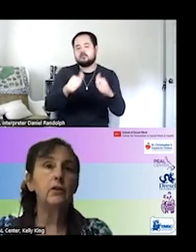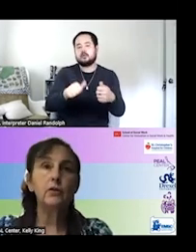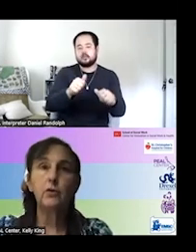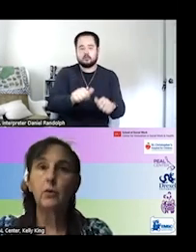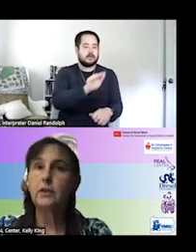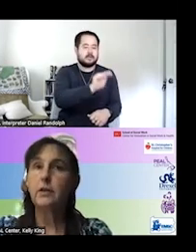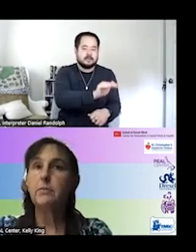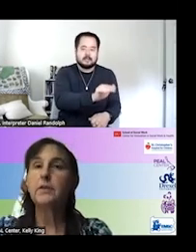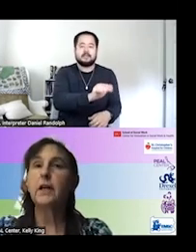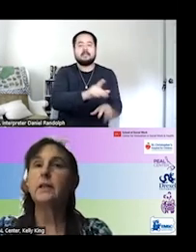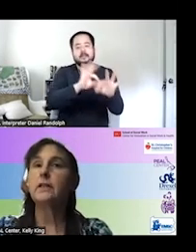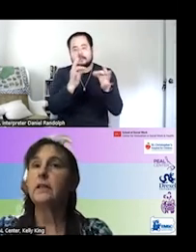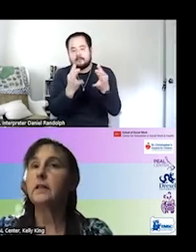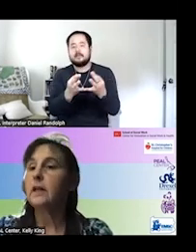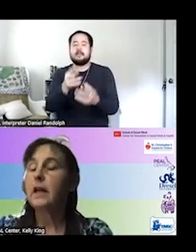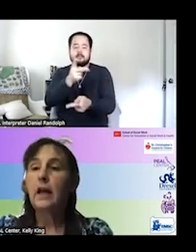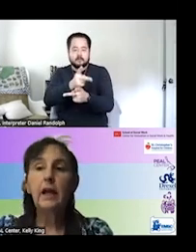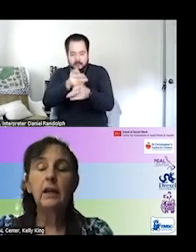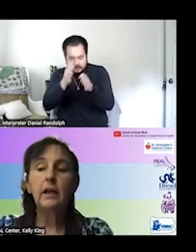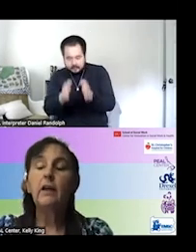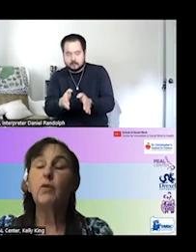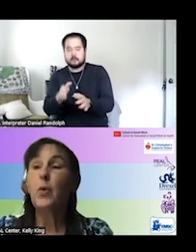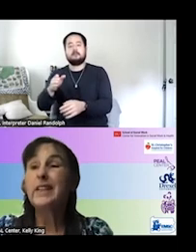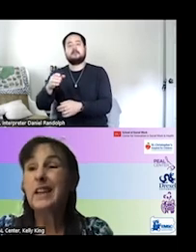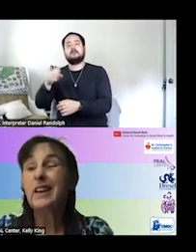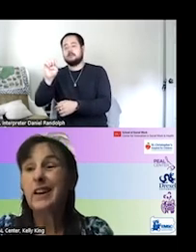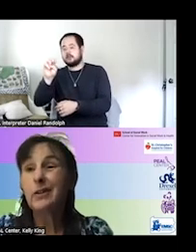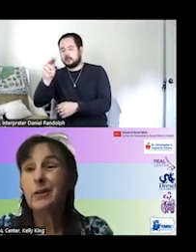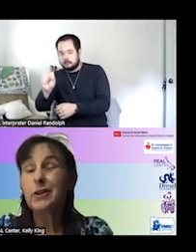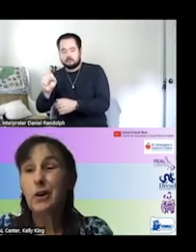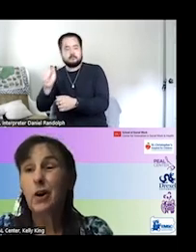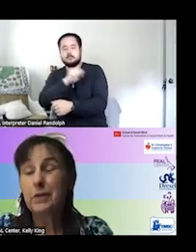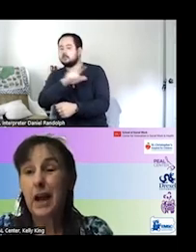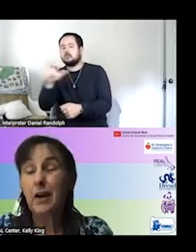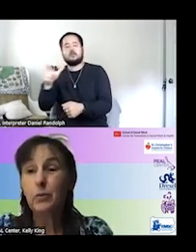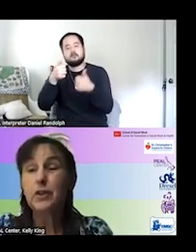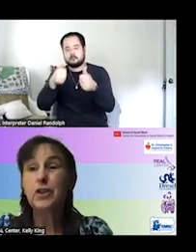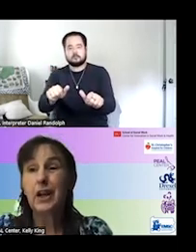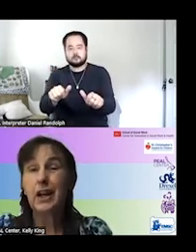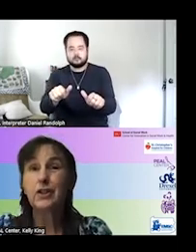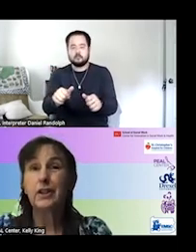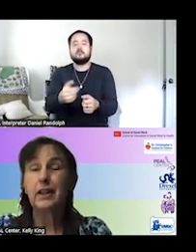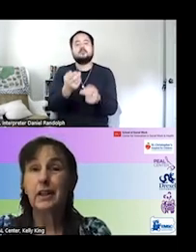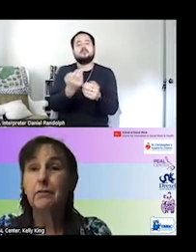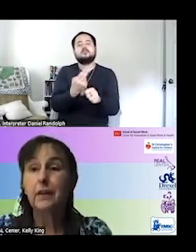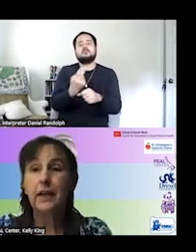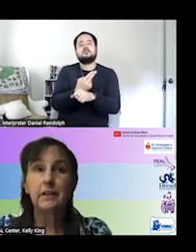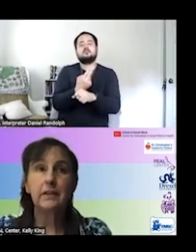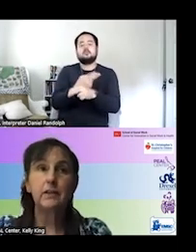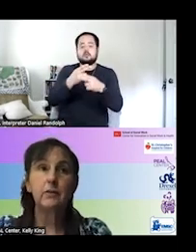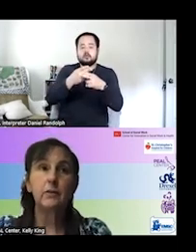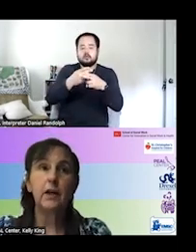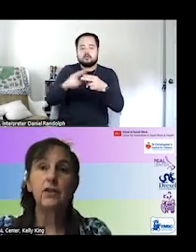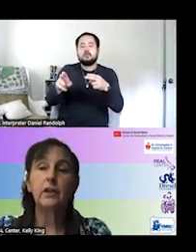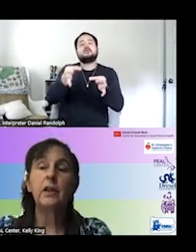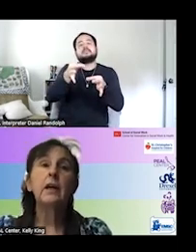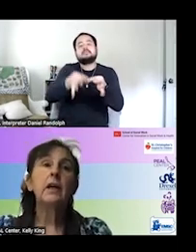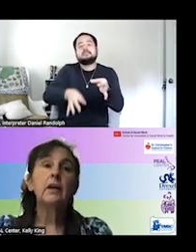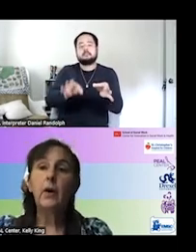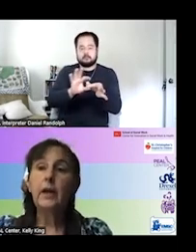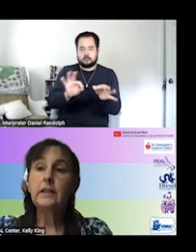feelings, use short, simple sentences, and avoid telling others to calm down, which can actually inflate the